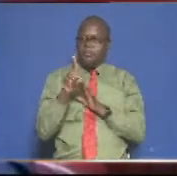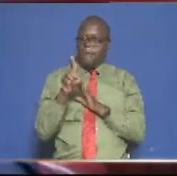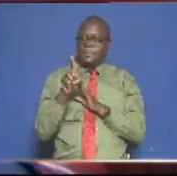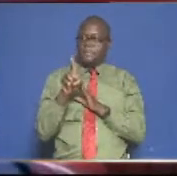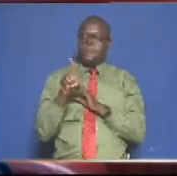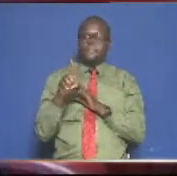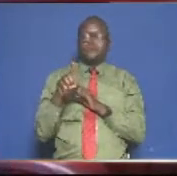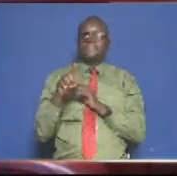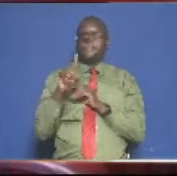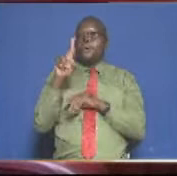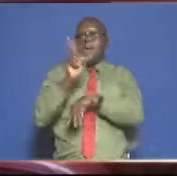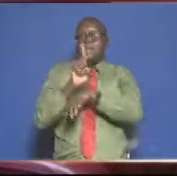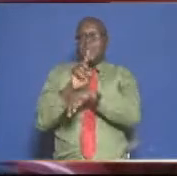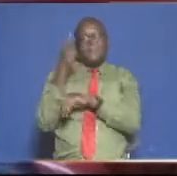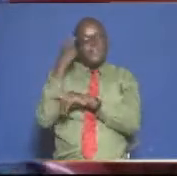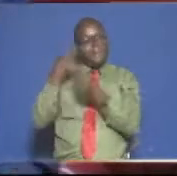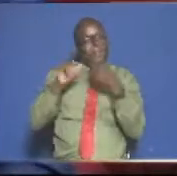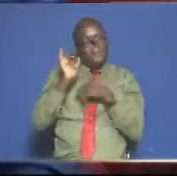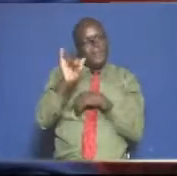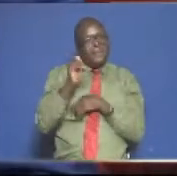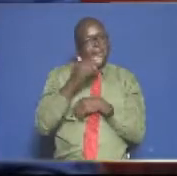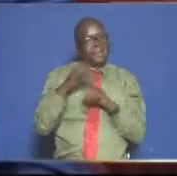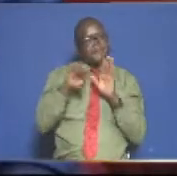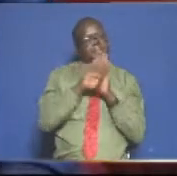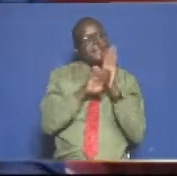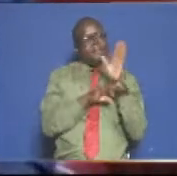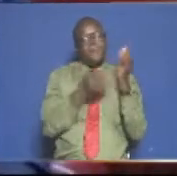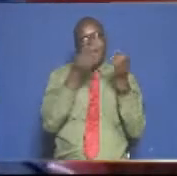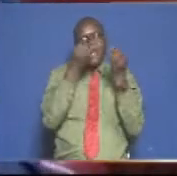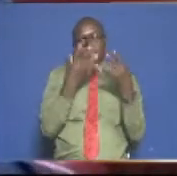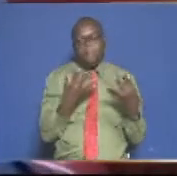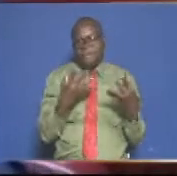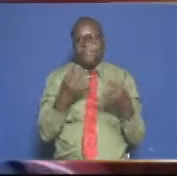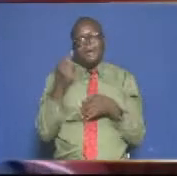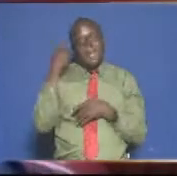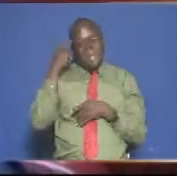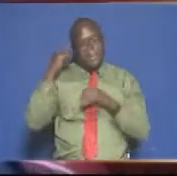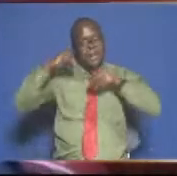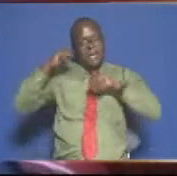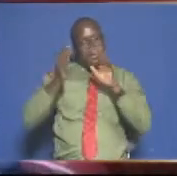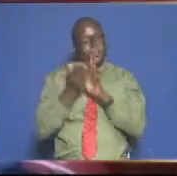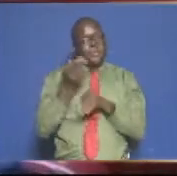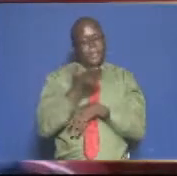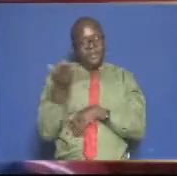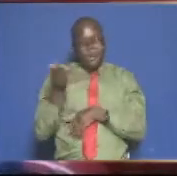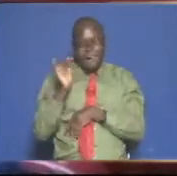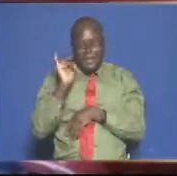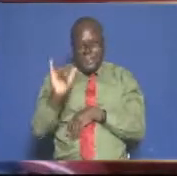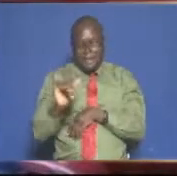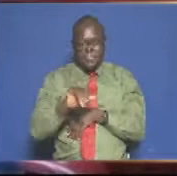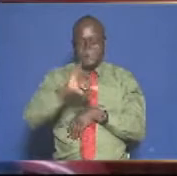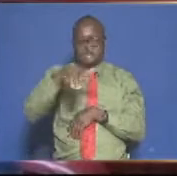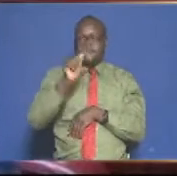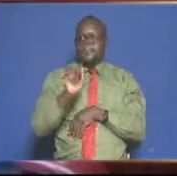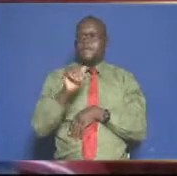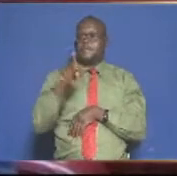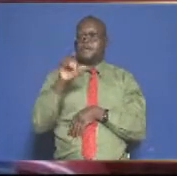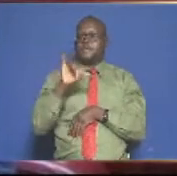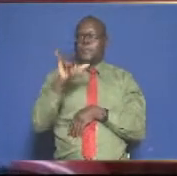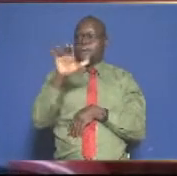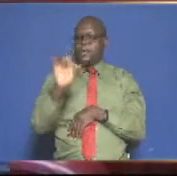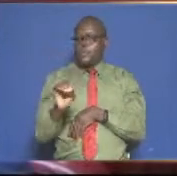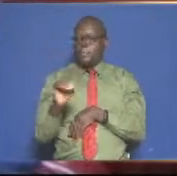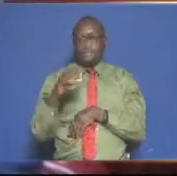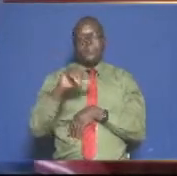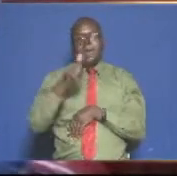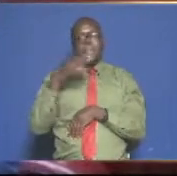about 1 minute just thinking about my statement and told me, "I think I agree with you." So that is Jakoyo. Other people would go behind your